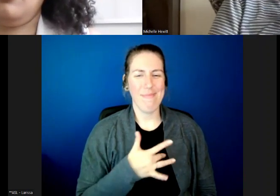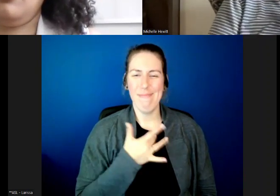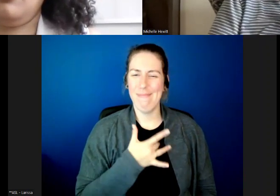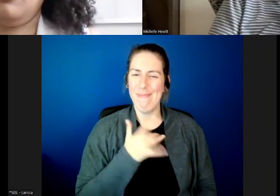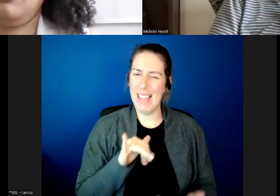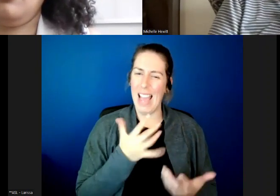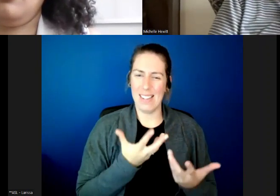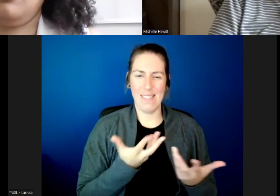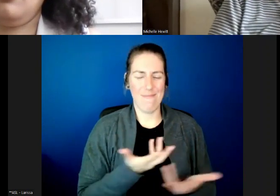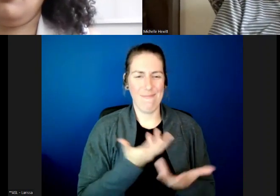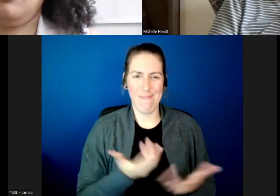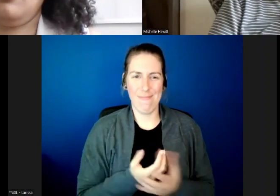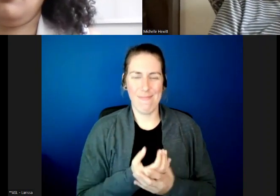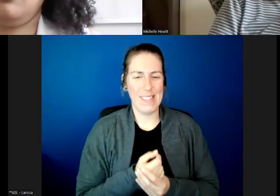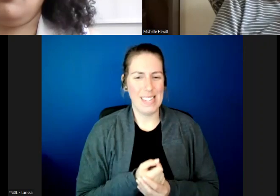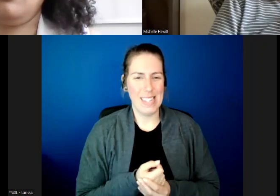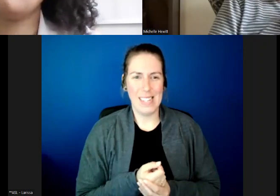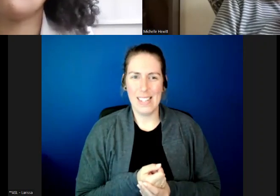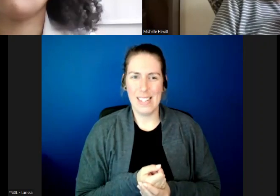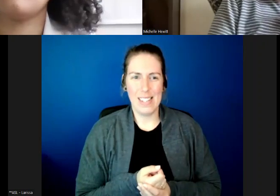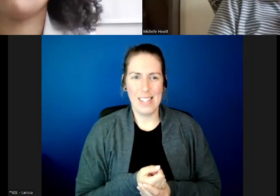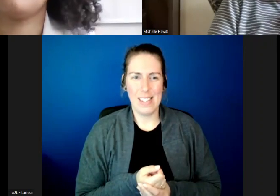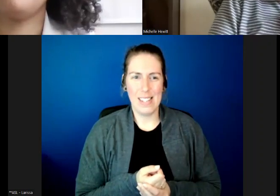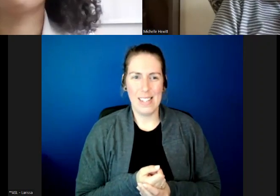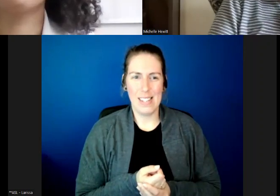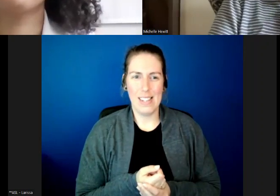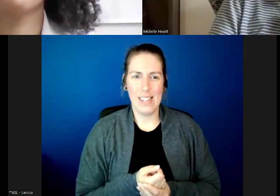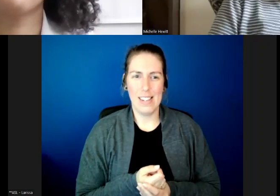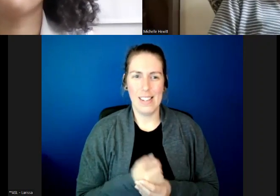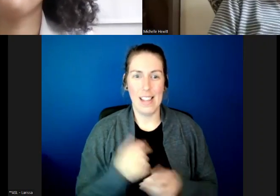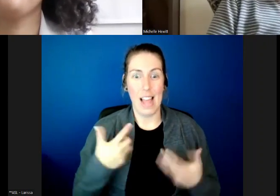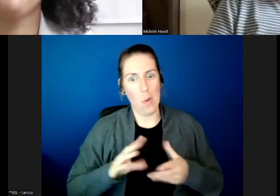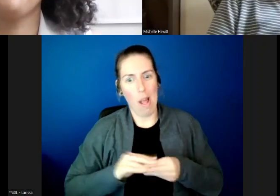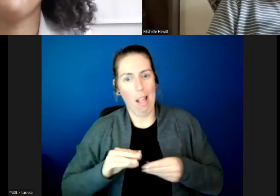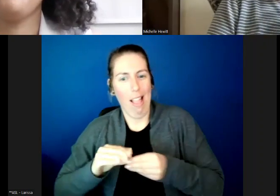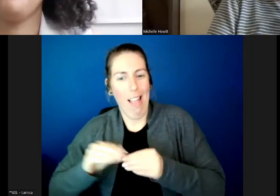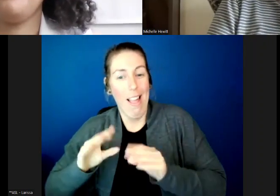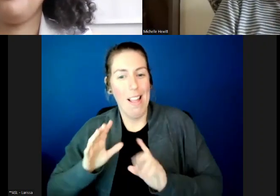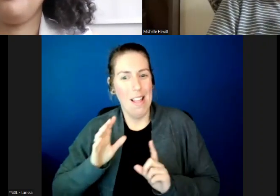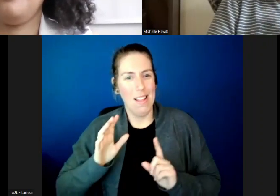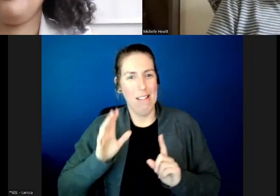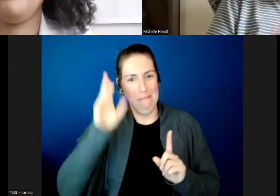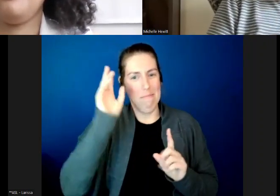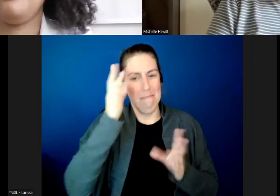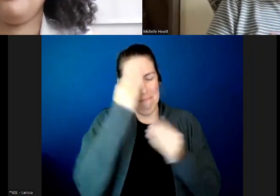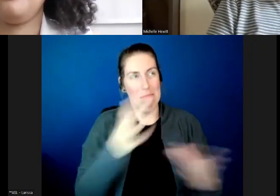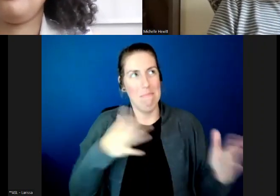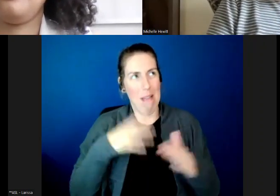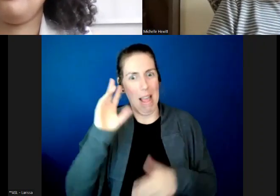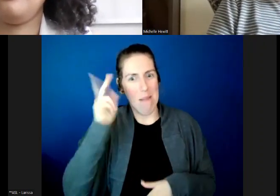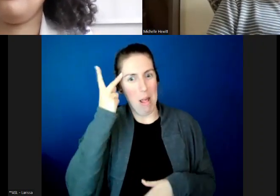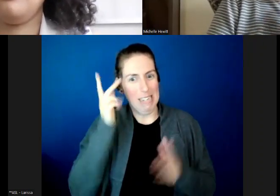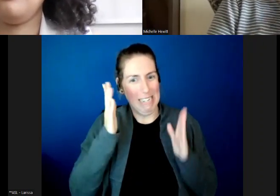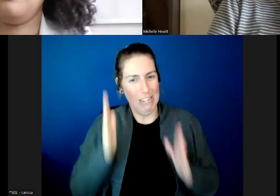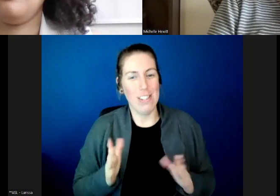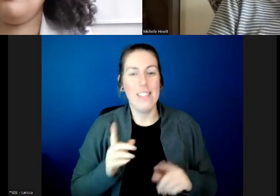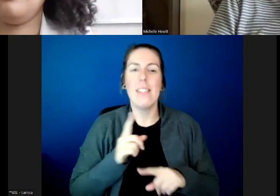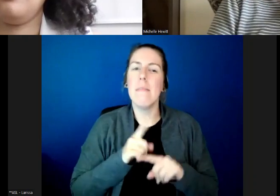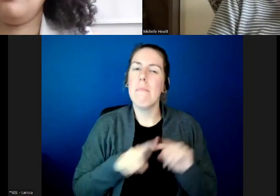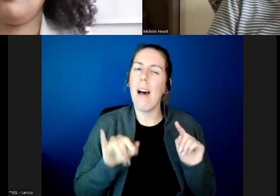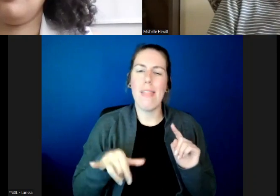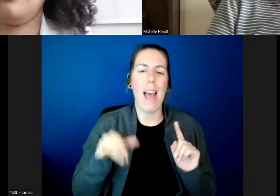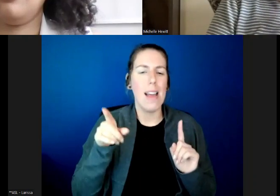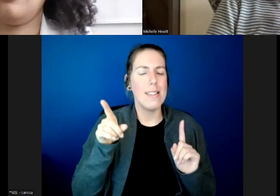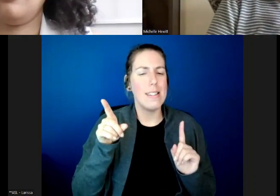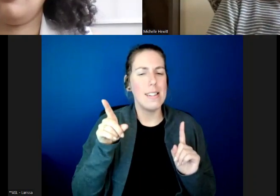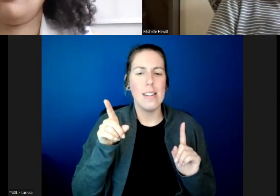that, you know, without betraying my political bent, that neoliberal underpinning of